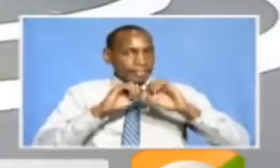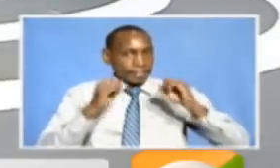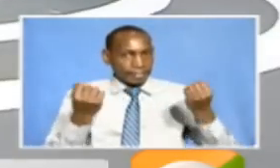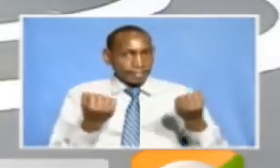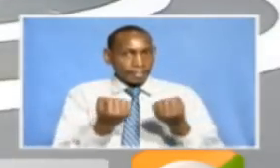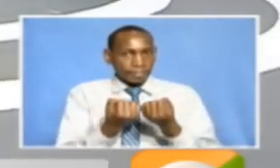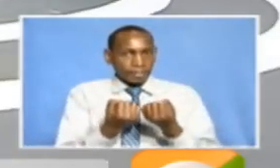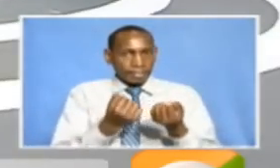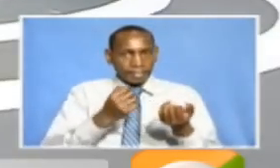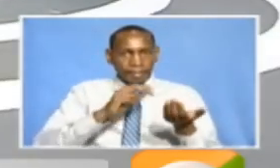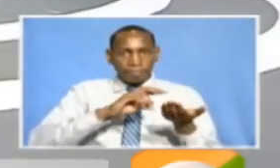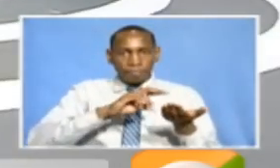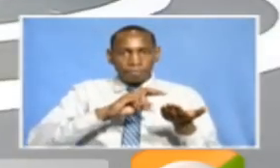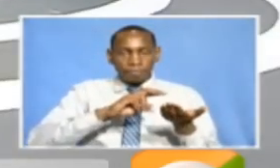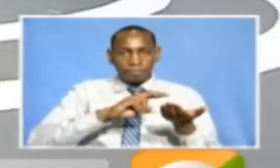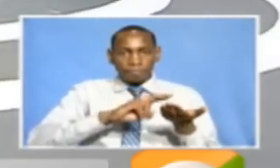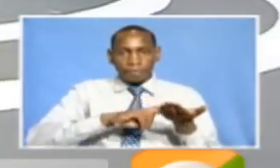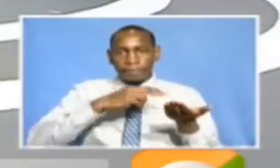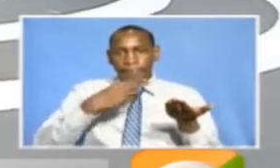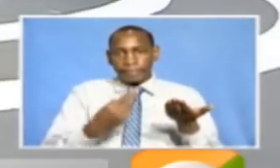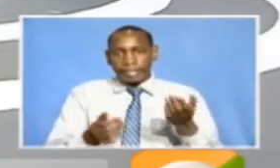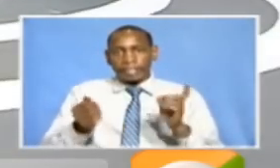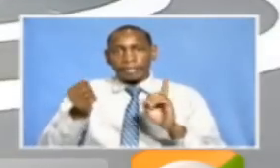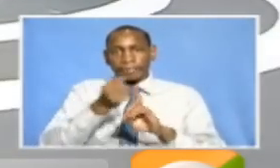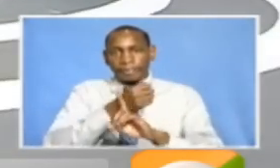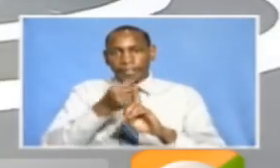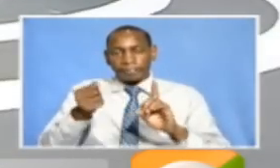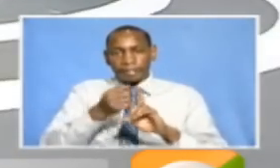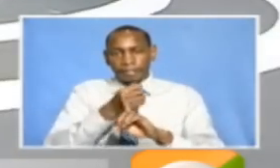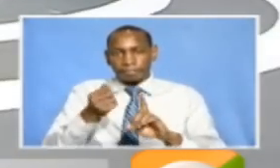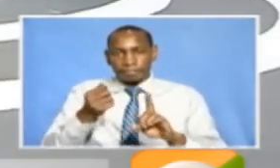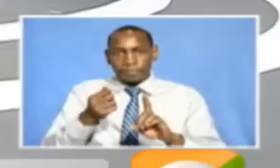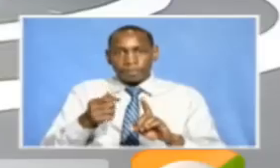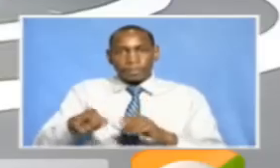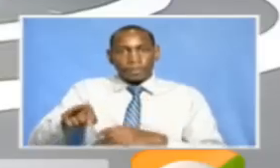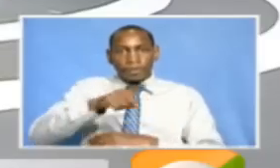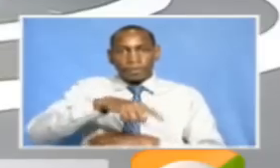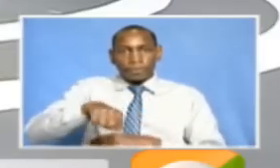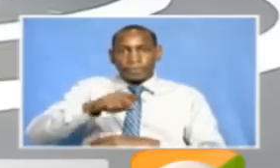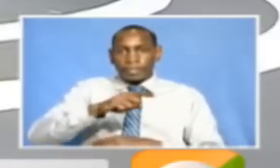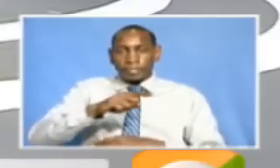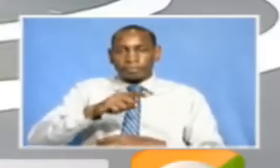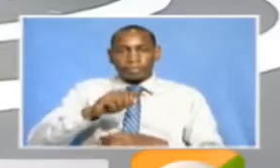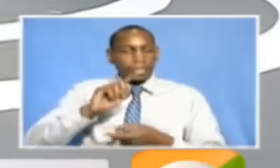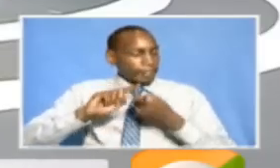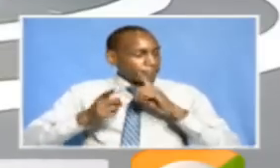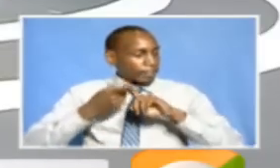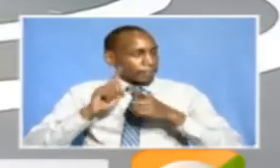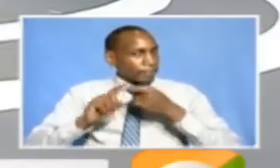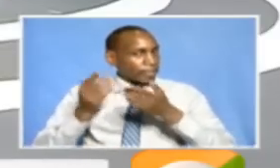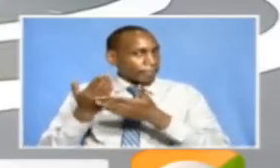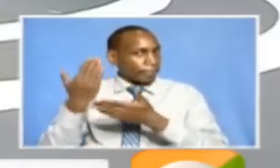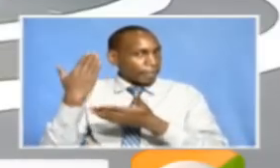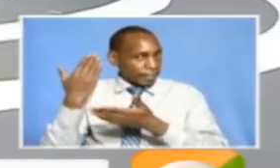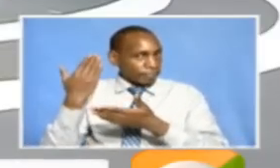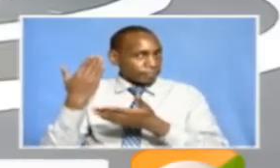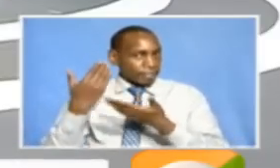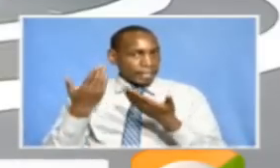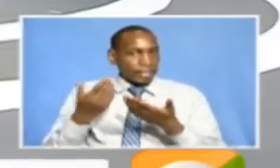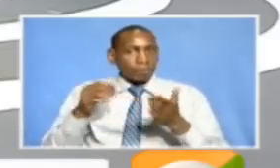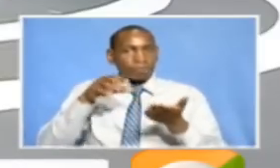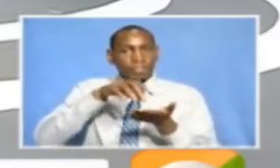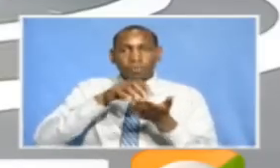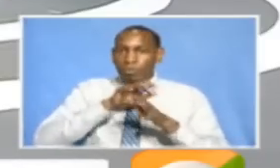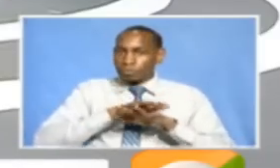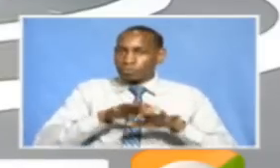just crumbling under this violence, you know, it's like a menace. We need to stop, look back and think, okay, you know what, it seems to be increasing, so